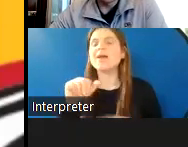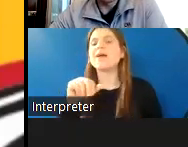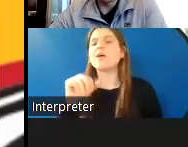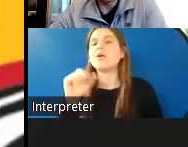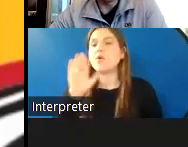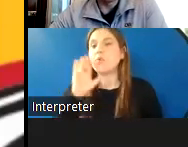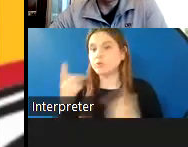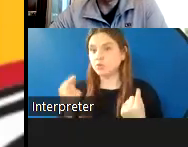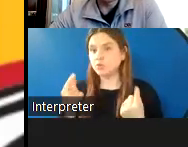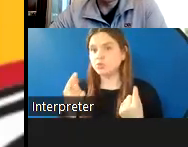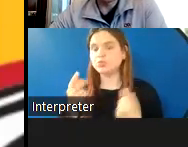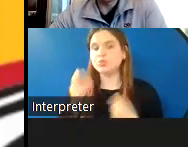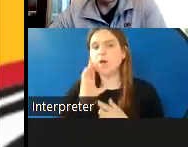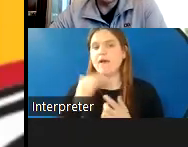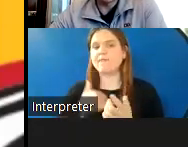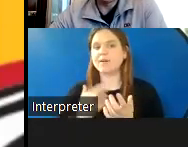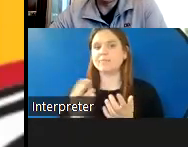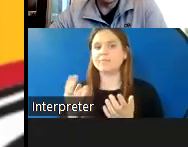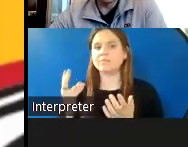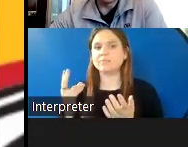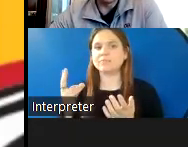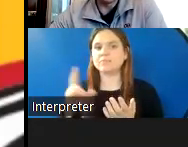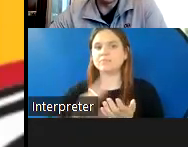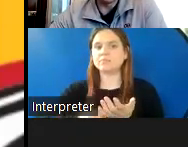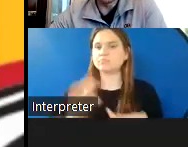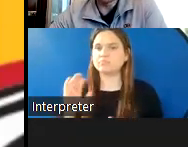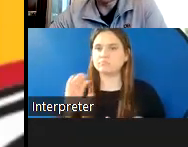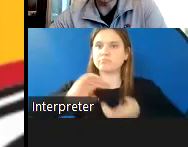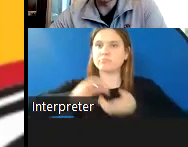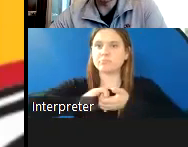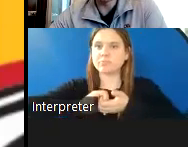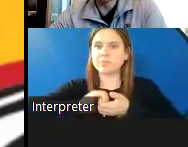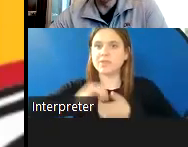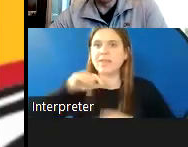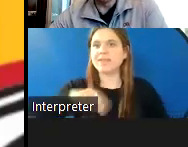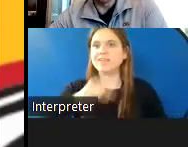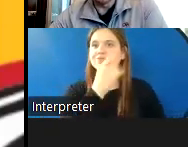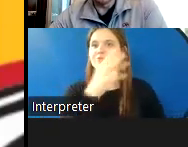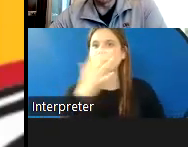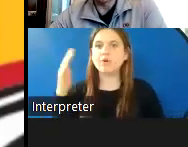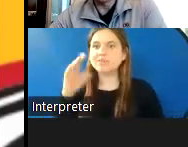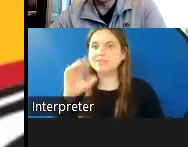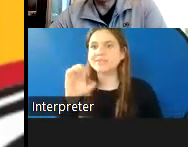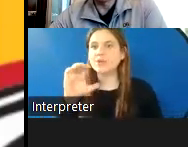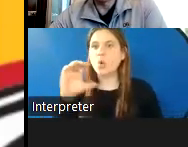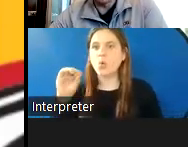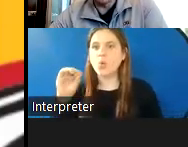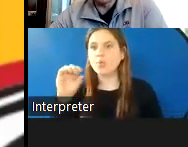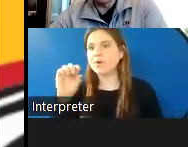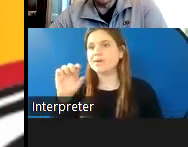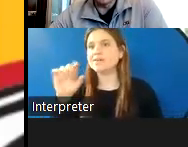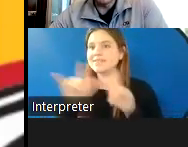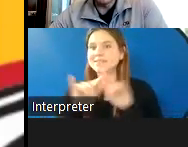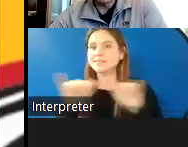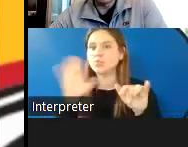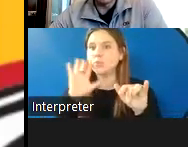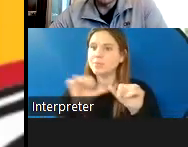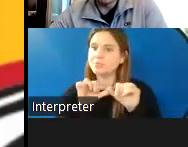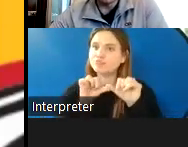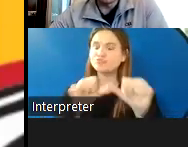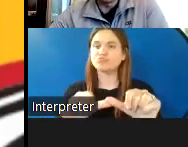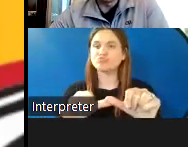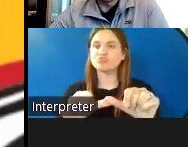or co-stewarding these remnant boreal forest ecosystems a long-term agreement